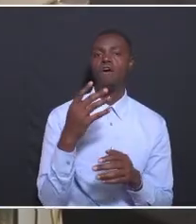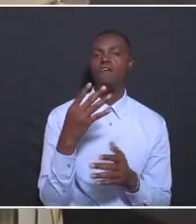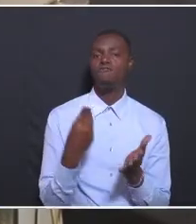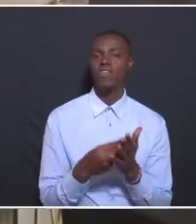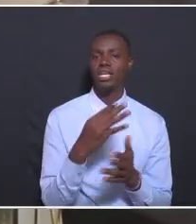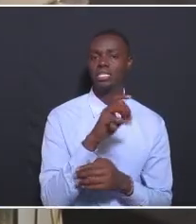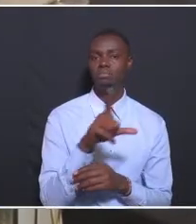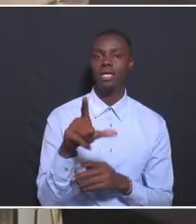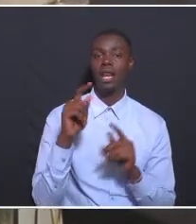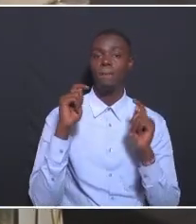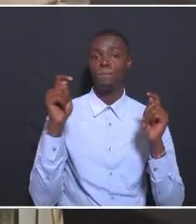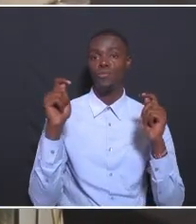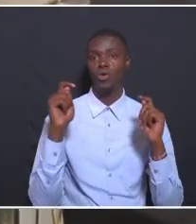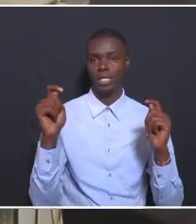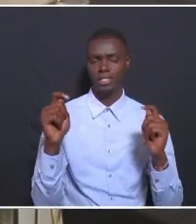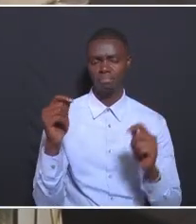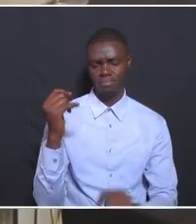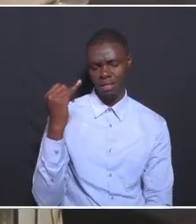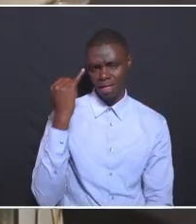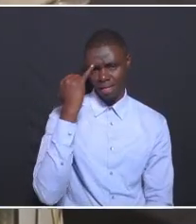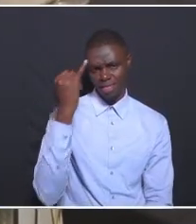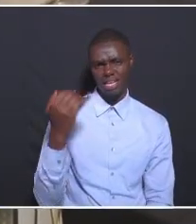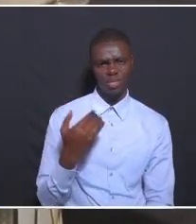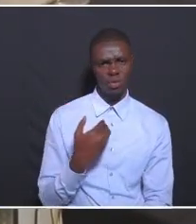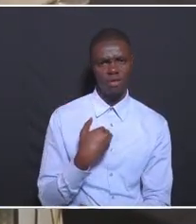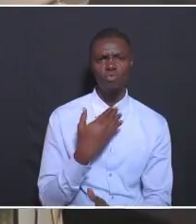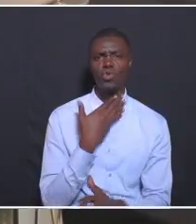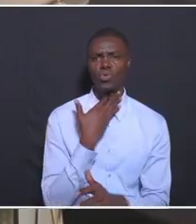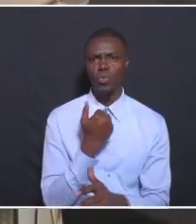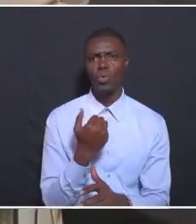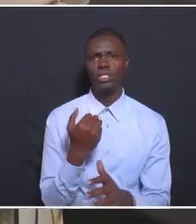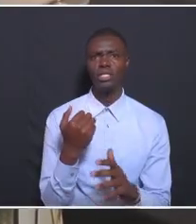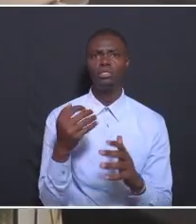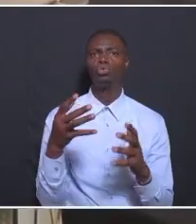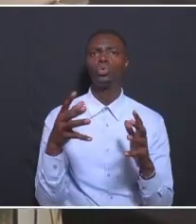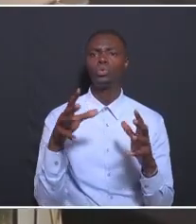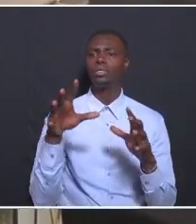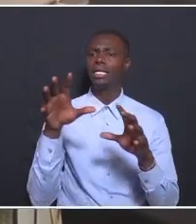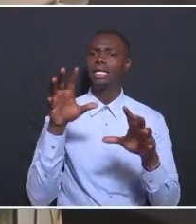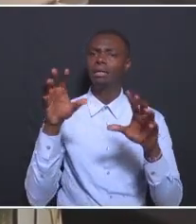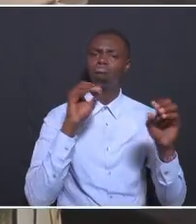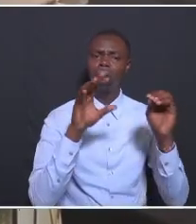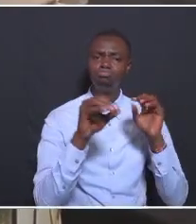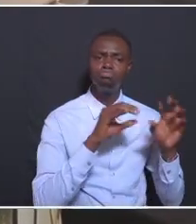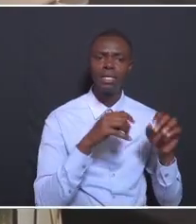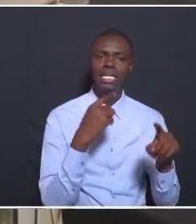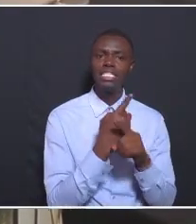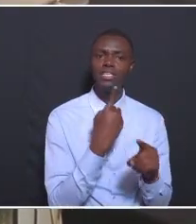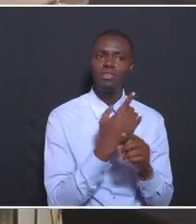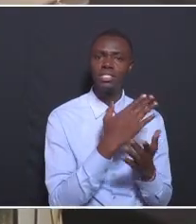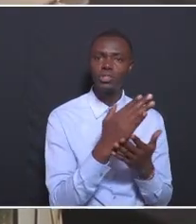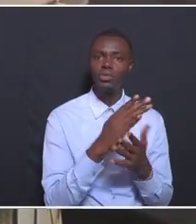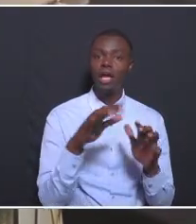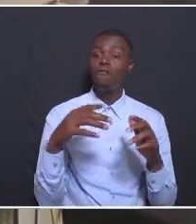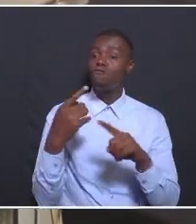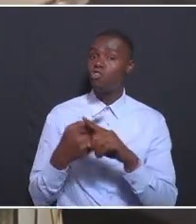And the idea we had was we wanted to get all the different sections of how we came from